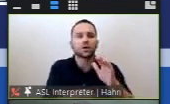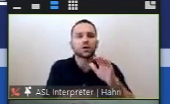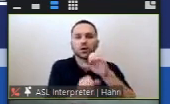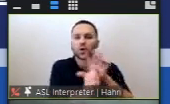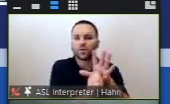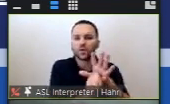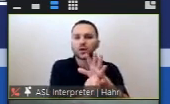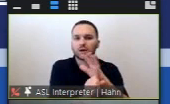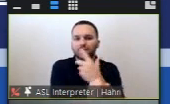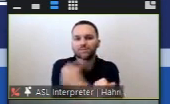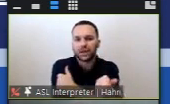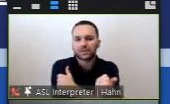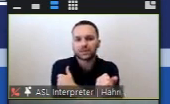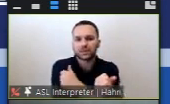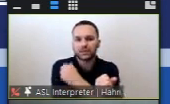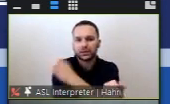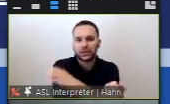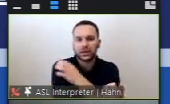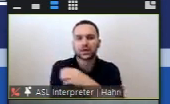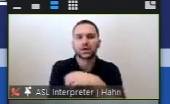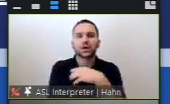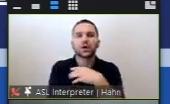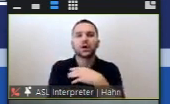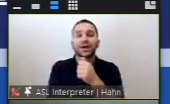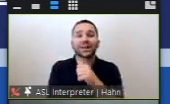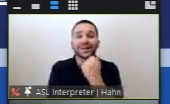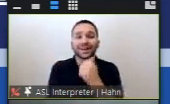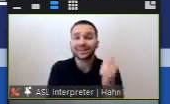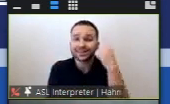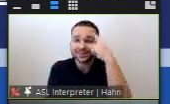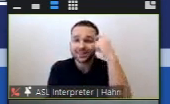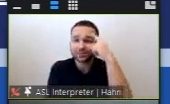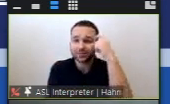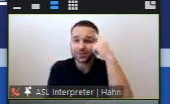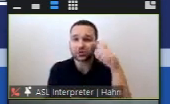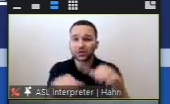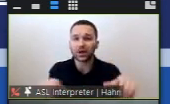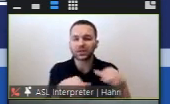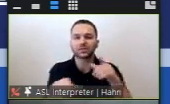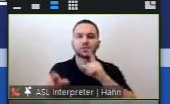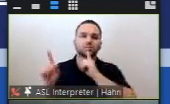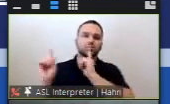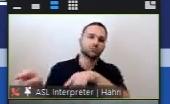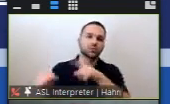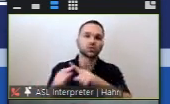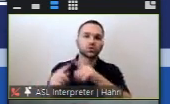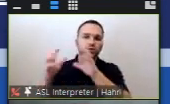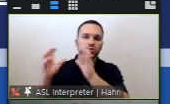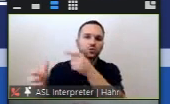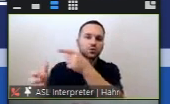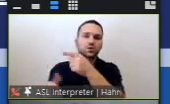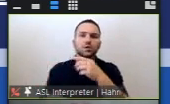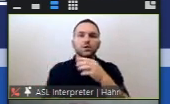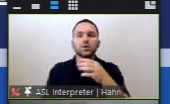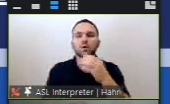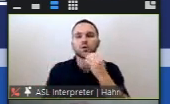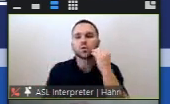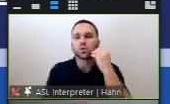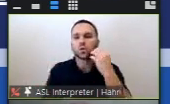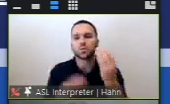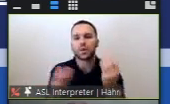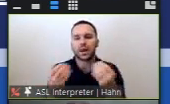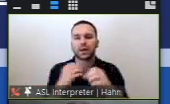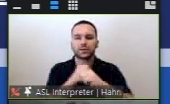on, and to report any suspicious activity to the Colorado Department of Homeland Security and Emergency Management. So if you see something,